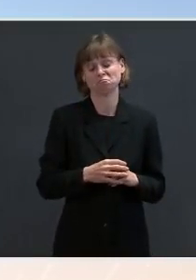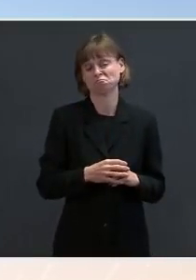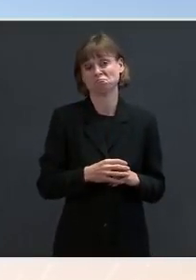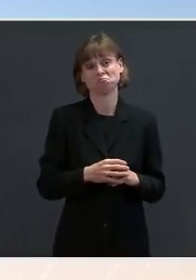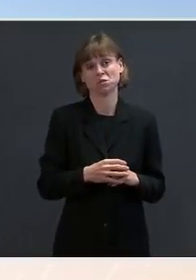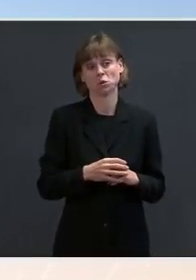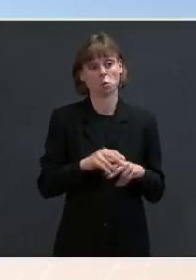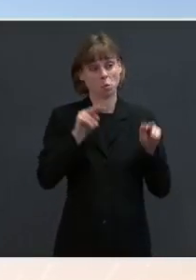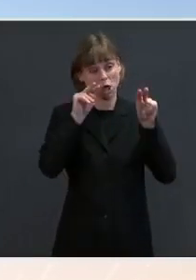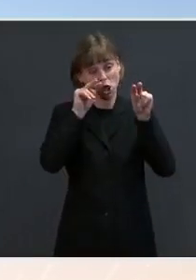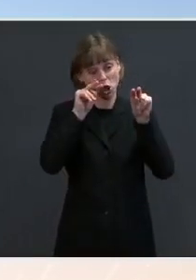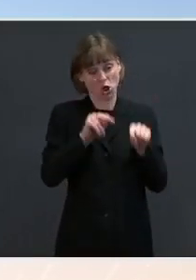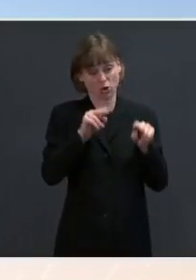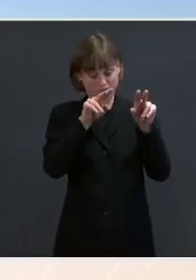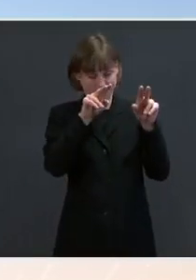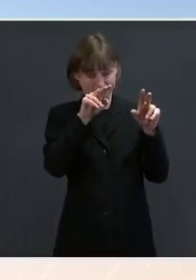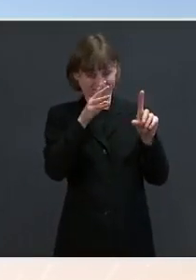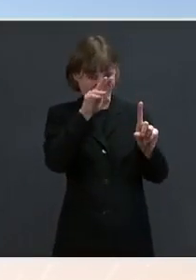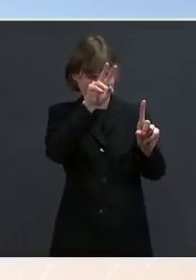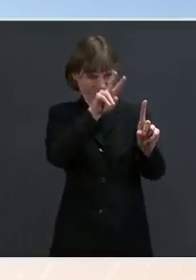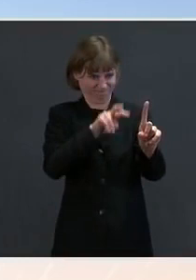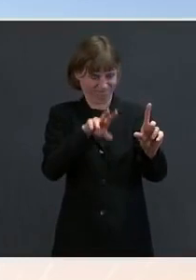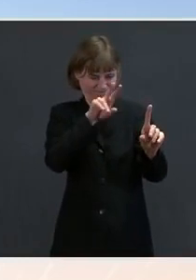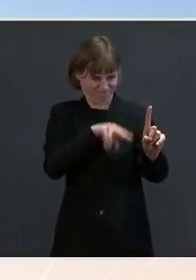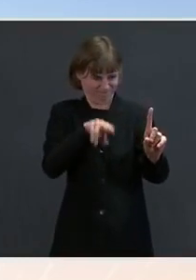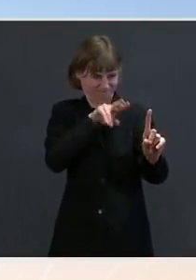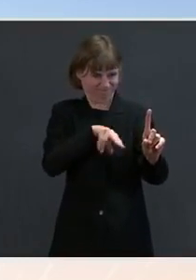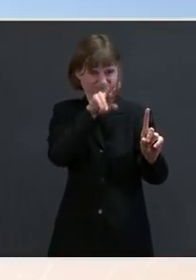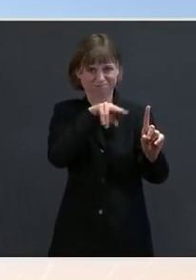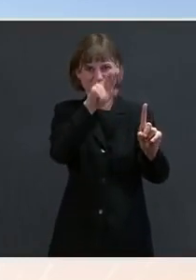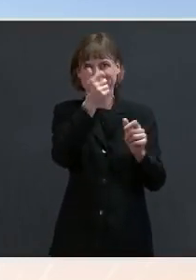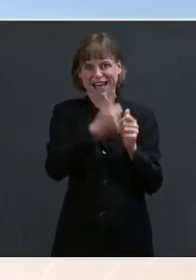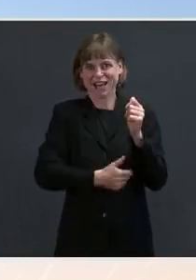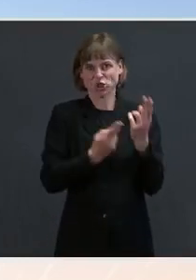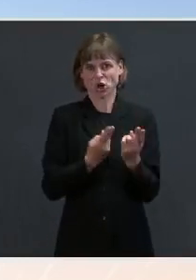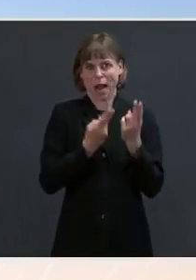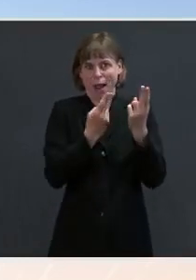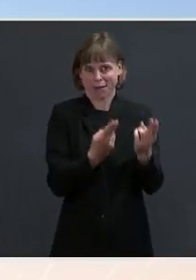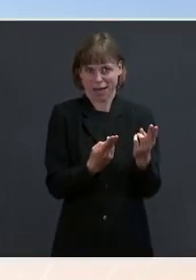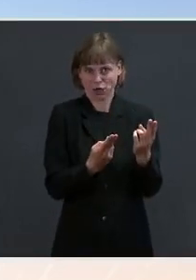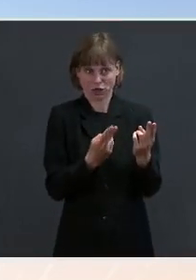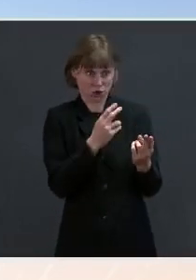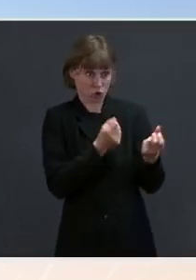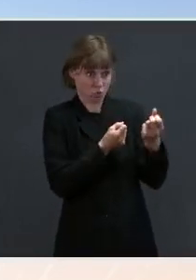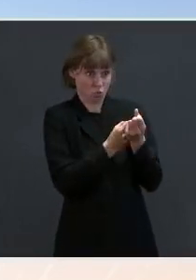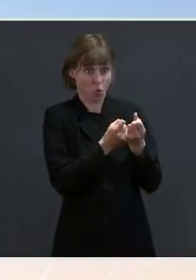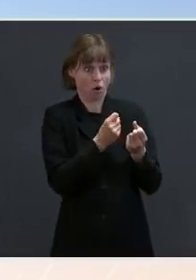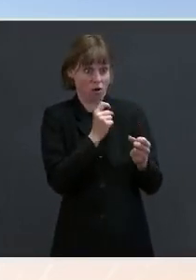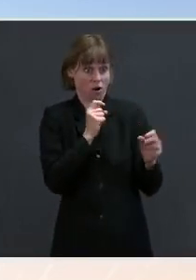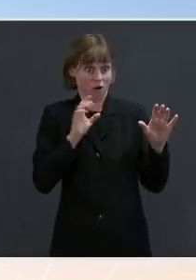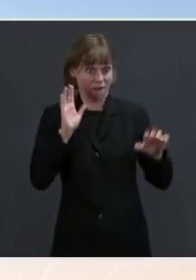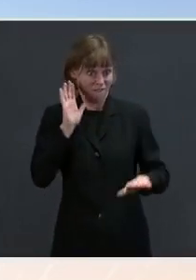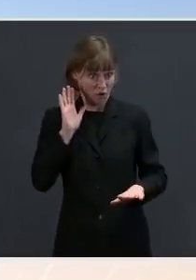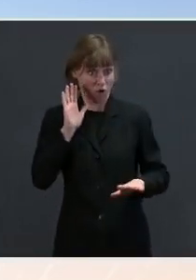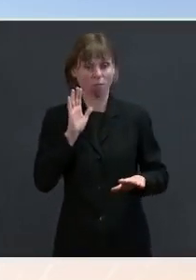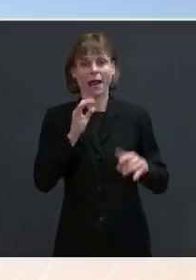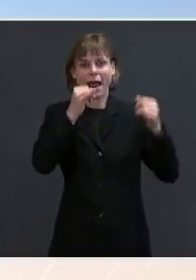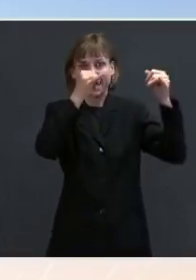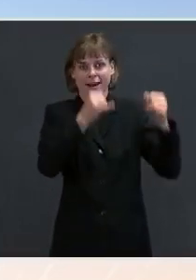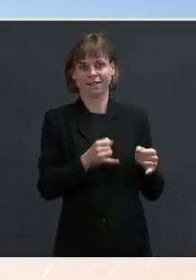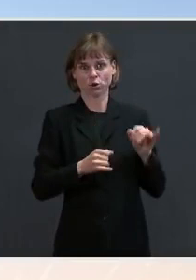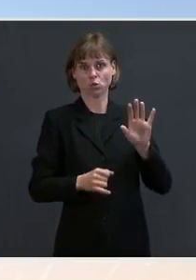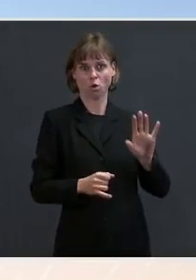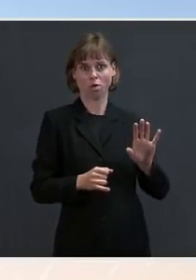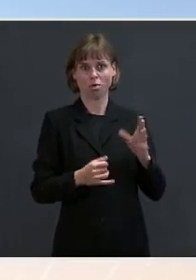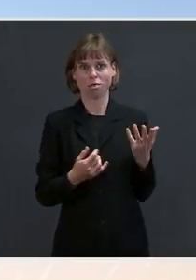each nomination and whether they're going to vote to support and confirm a nominee on an individual basis. Otherwise, every nominee would get